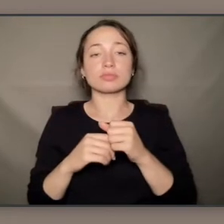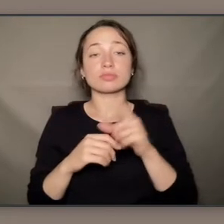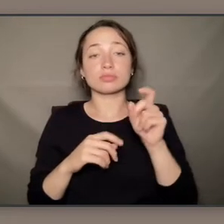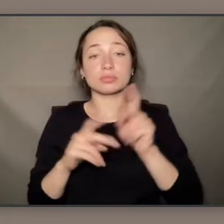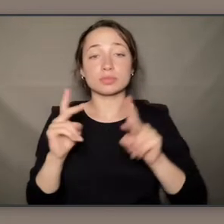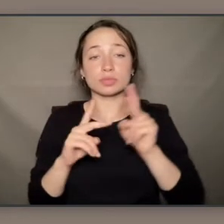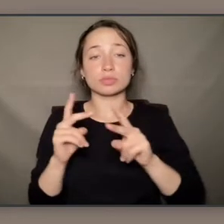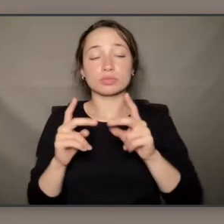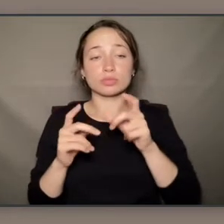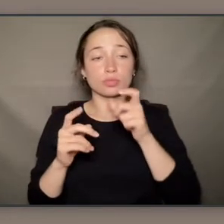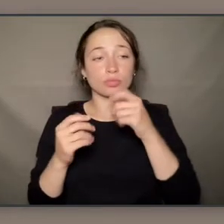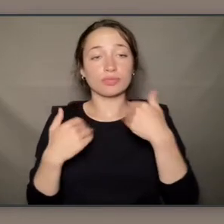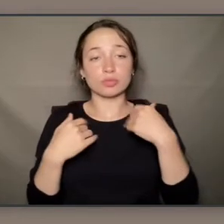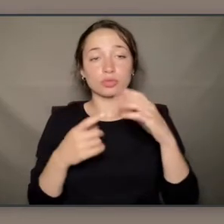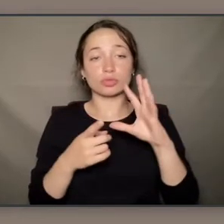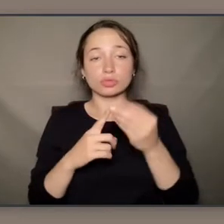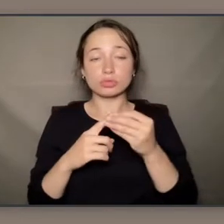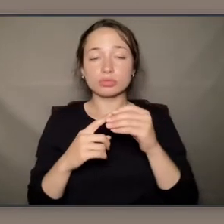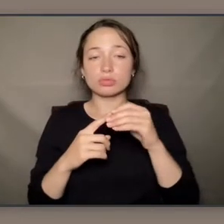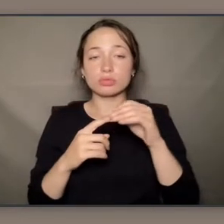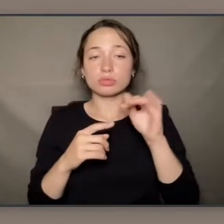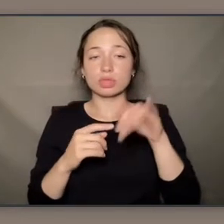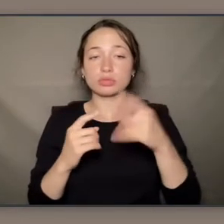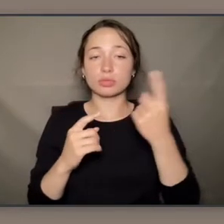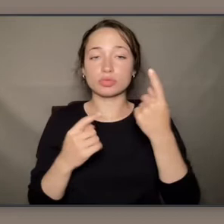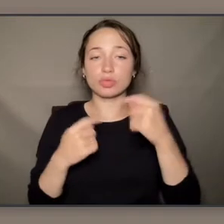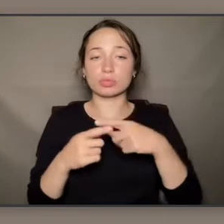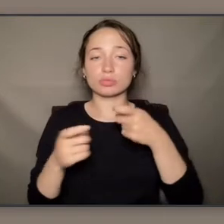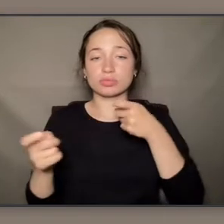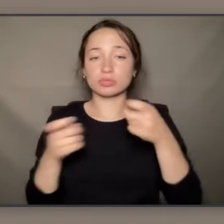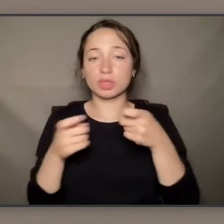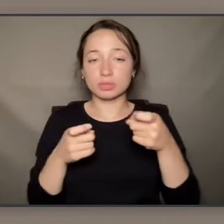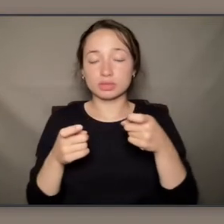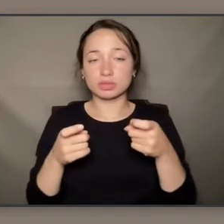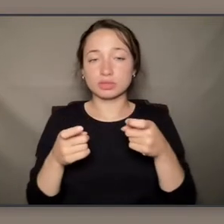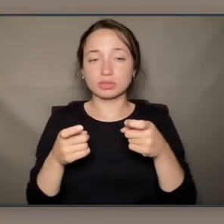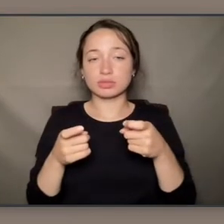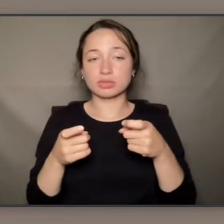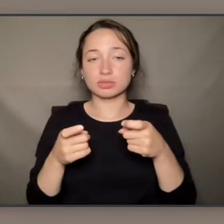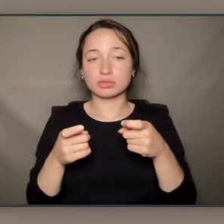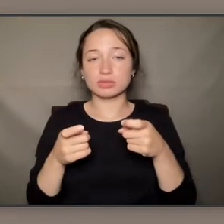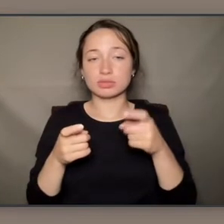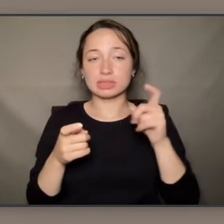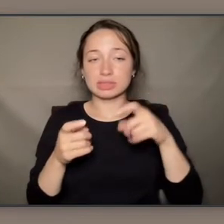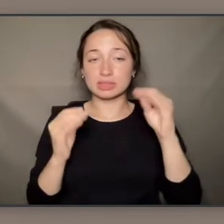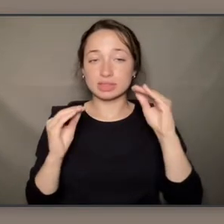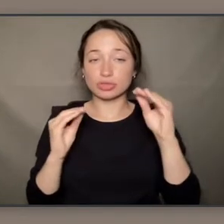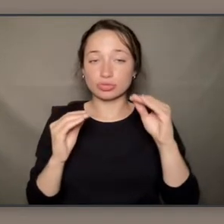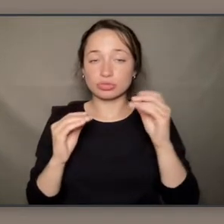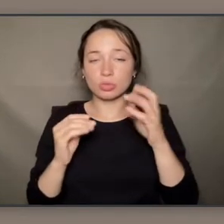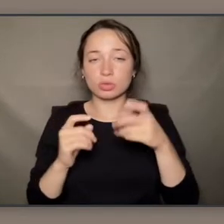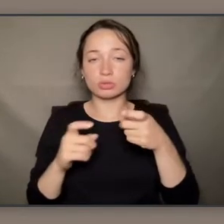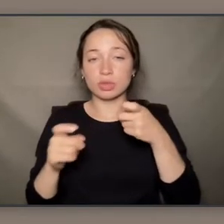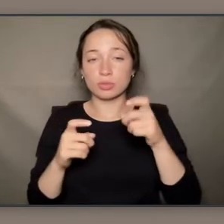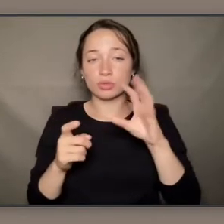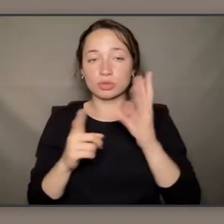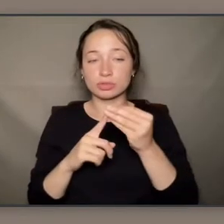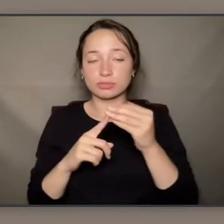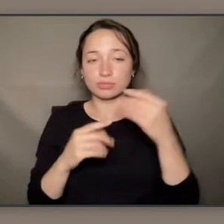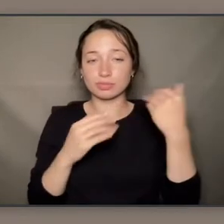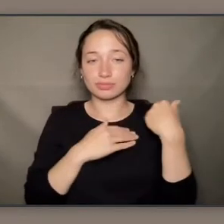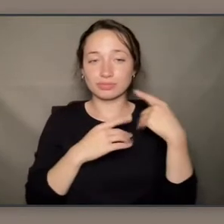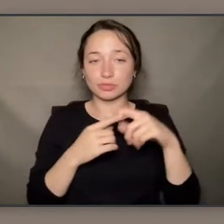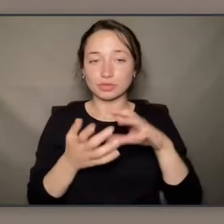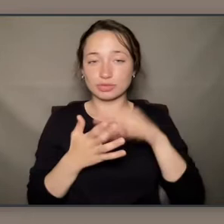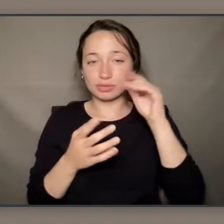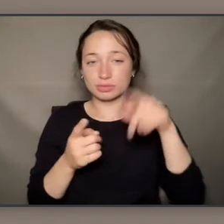people who have the culture that someone is trying to dominate need to teach, or is it the